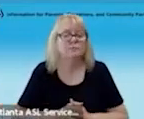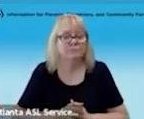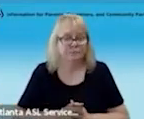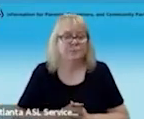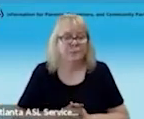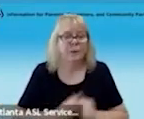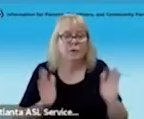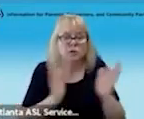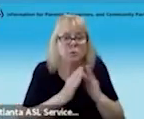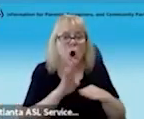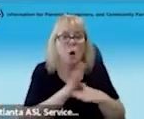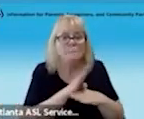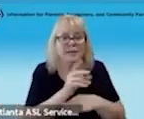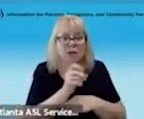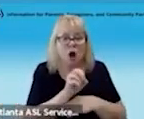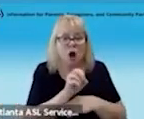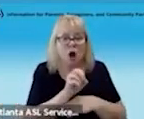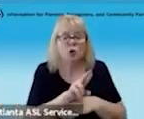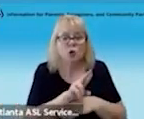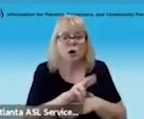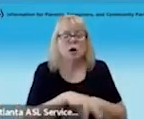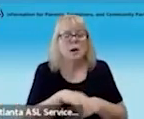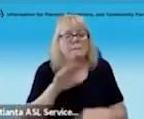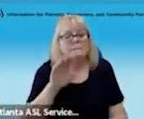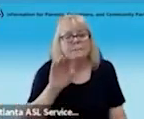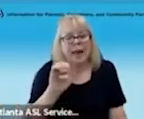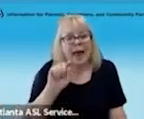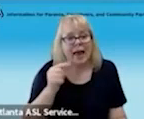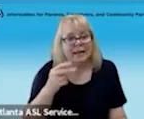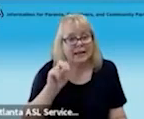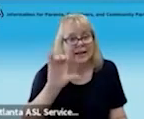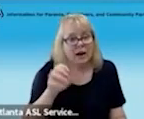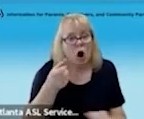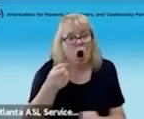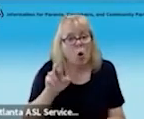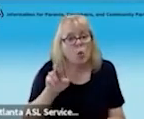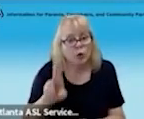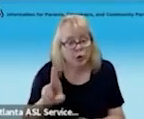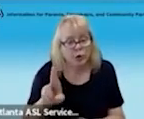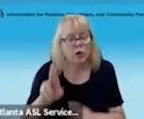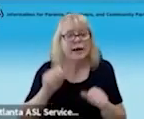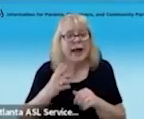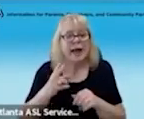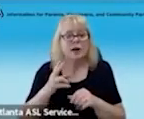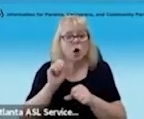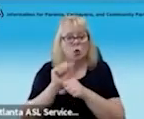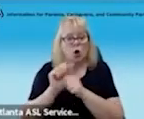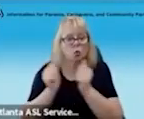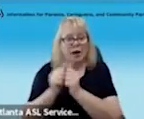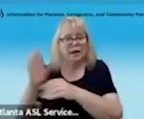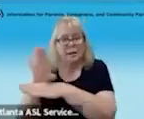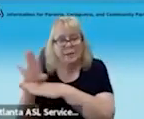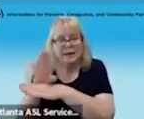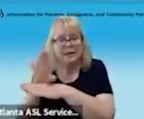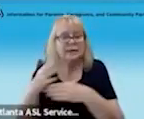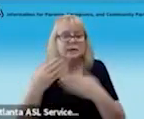search around your area to see what are the social services providers and how you can increase that partnership. And the last thing about partnership with